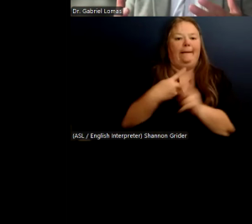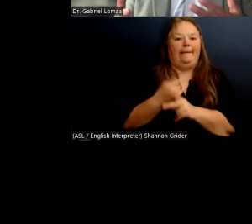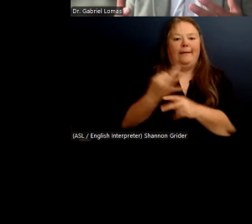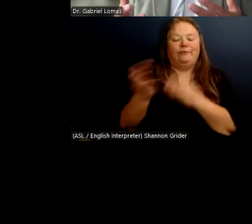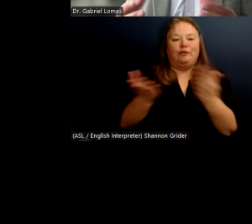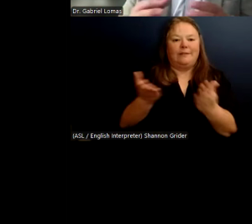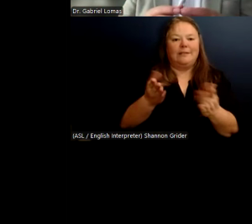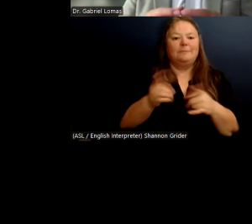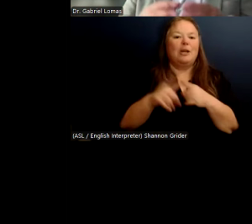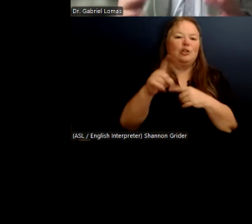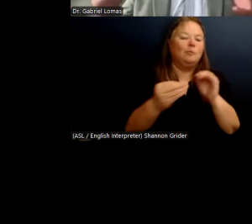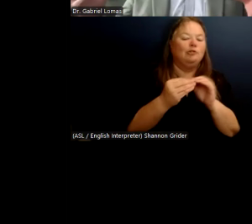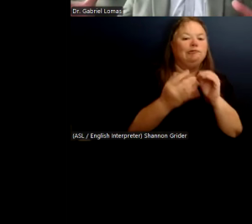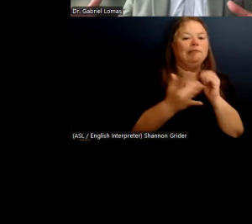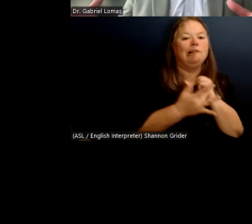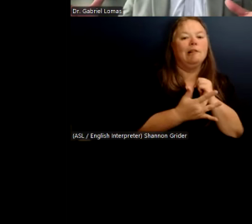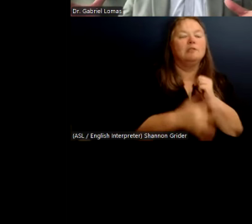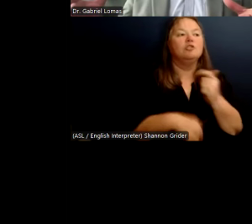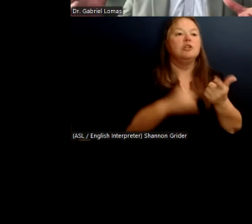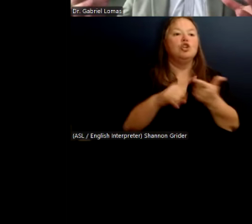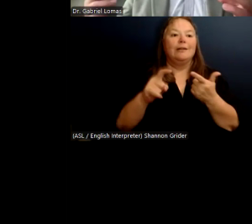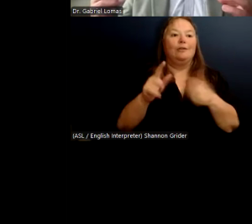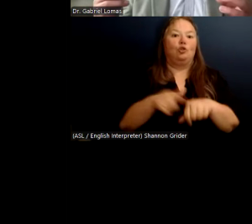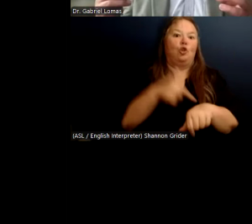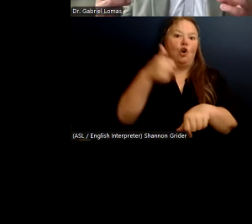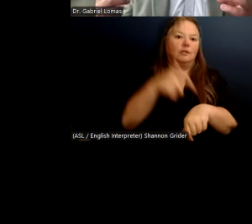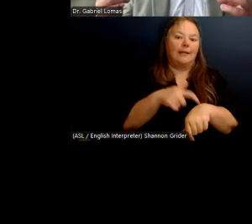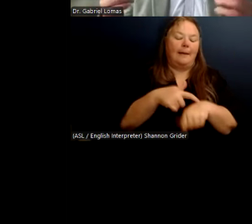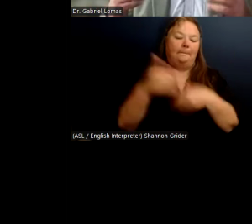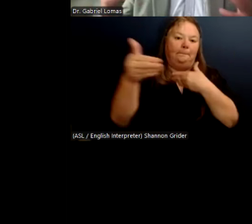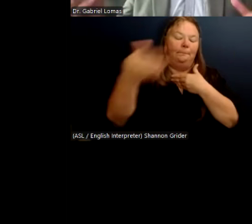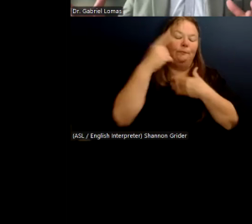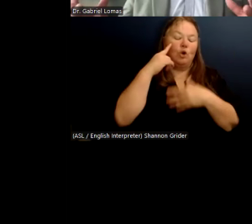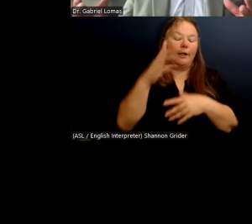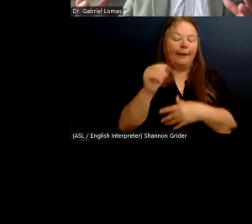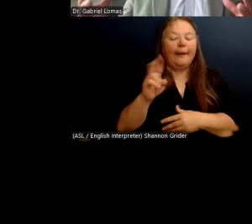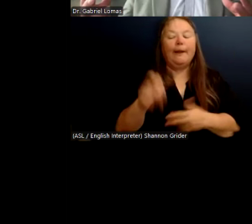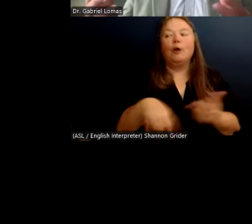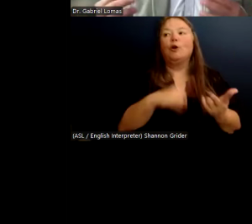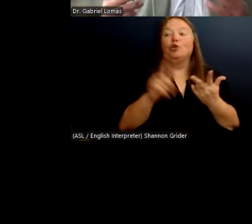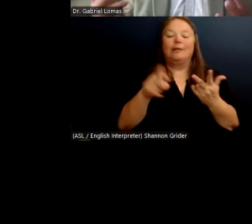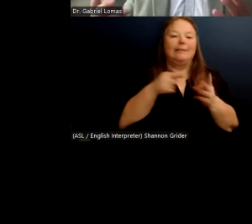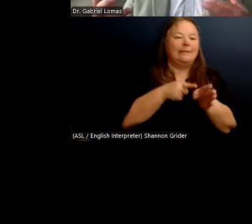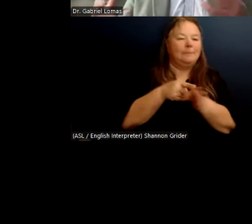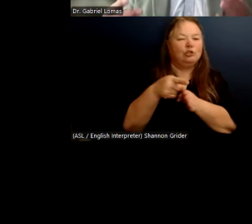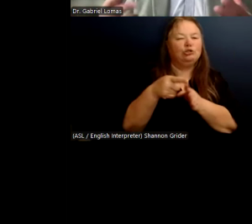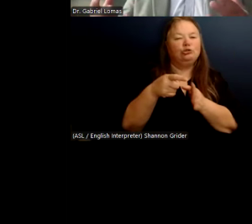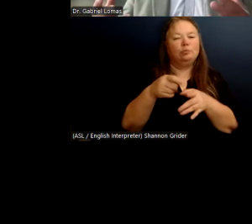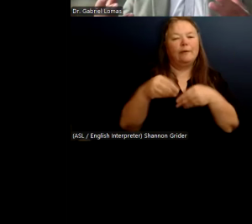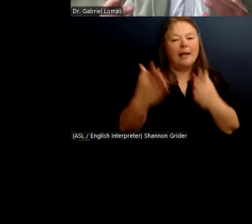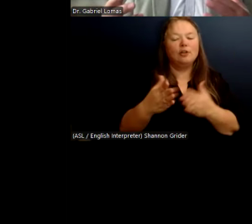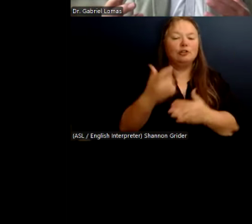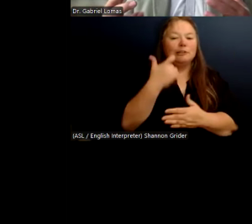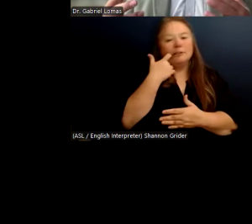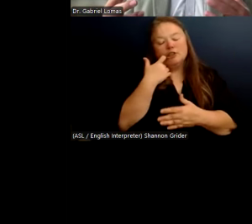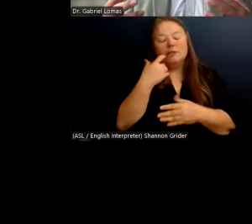deal of technology. Sometimes we need longer periods of care. We need training for specialized providers like addiction counselors